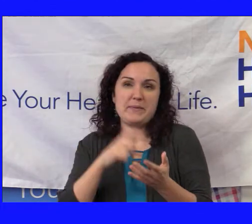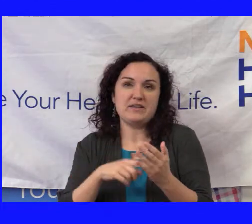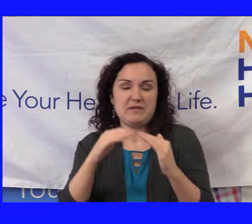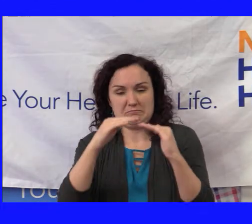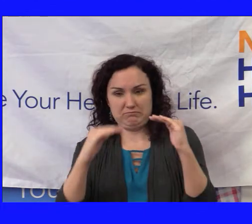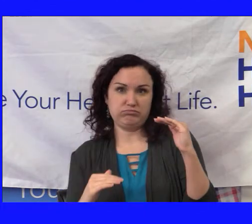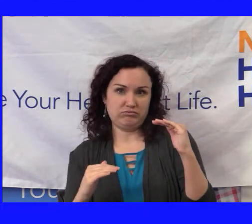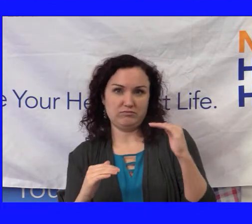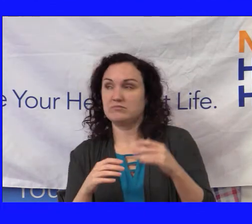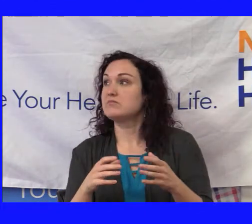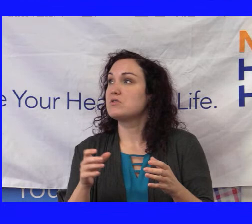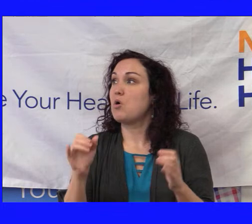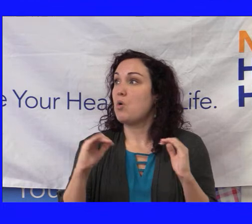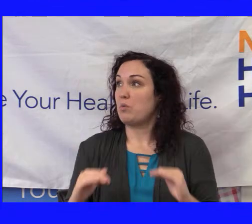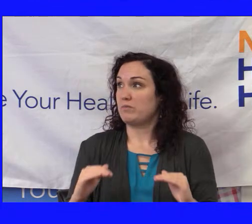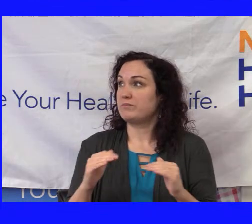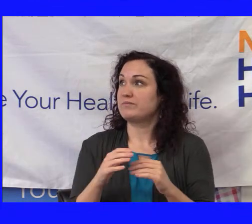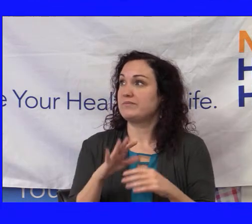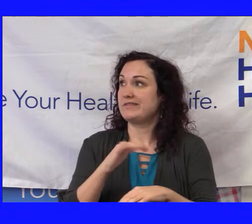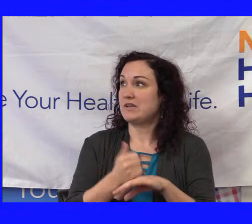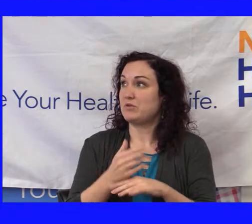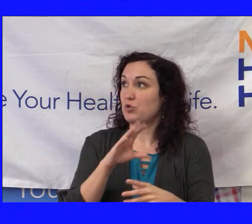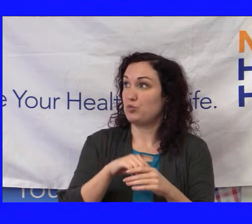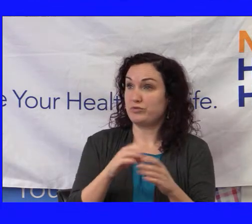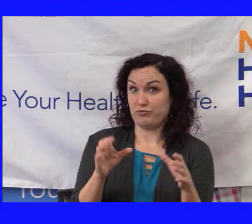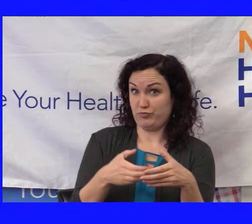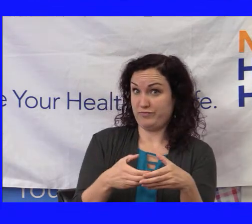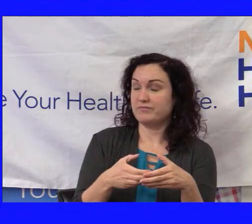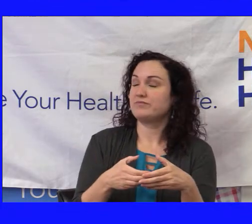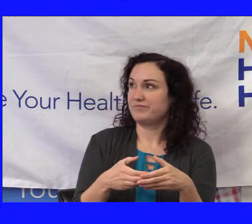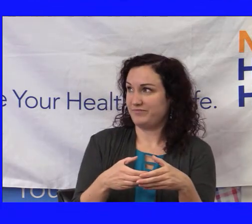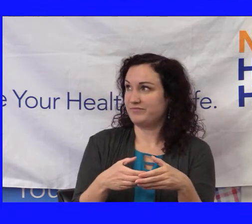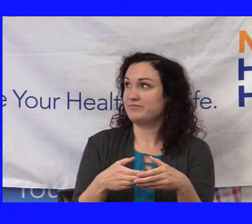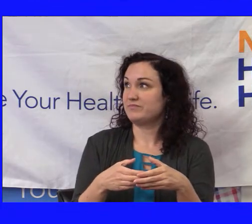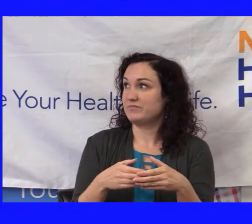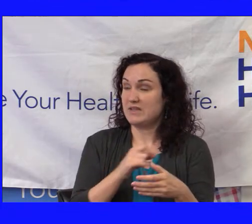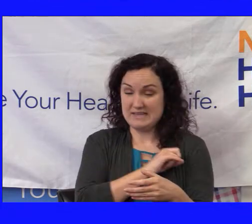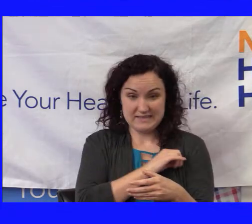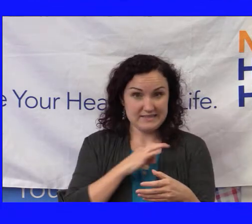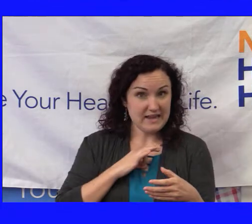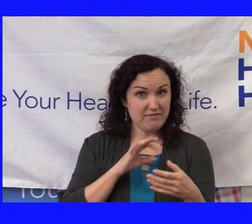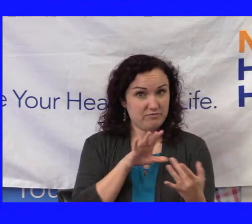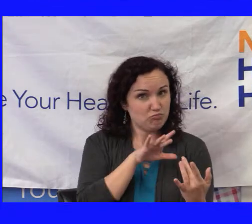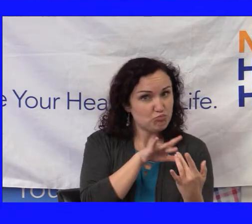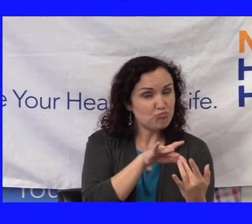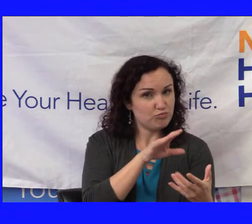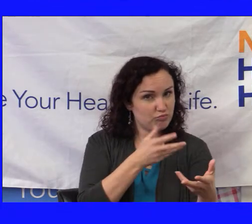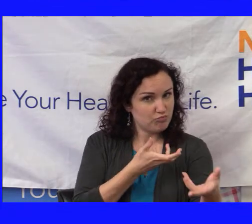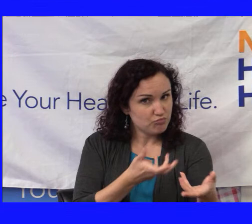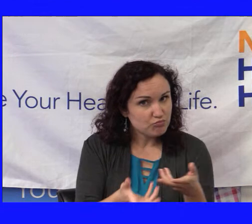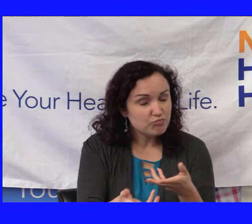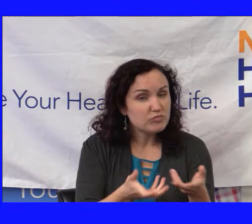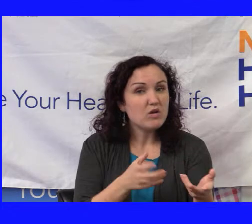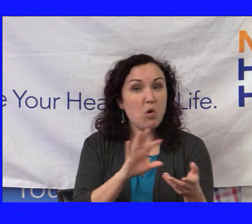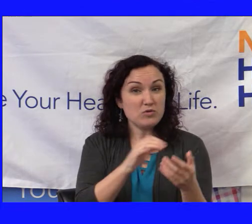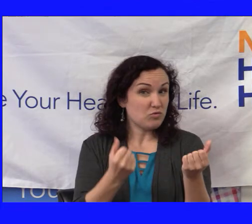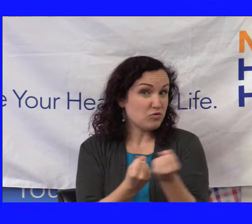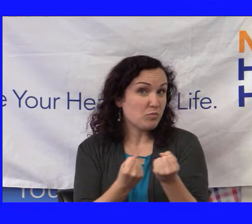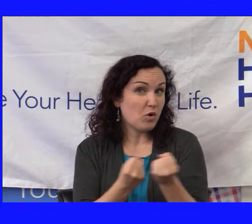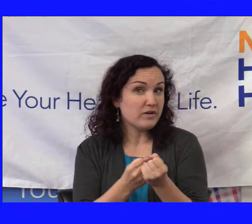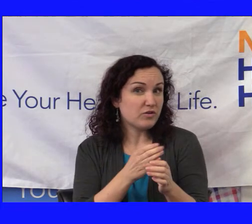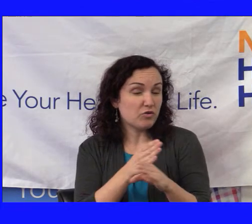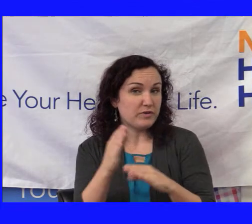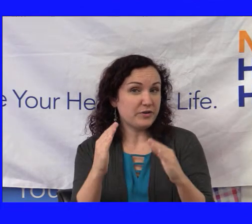be establishing inclusion groups that will allow for staff to connect and collaborate, as well as supporting career growth